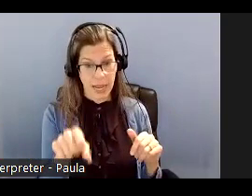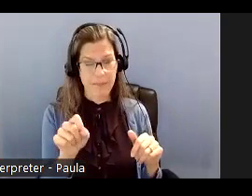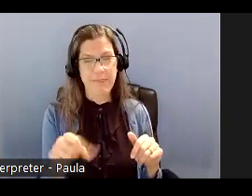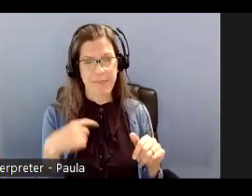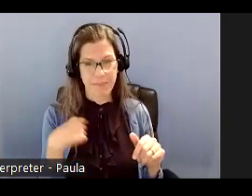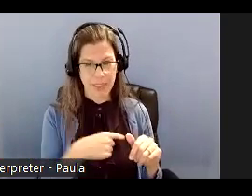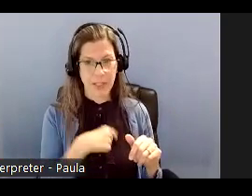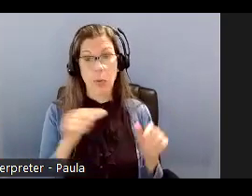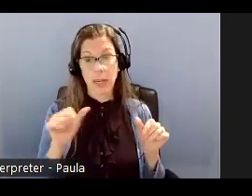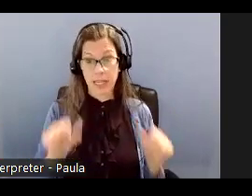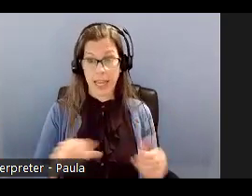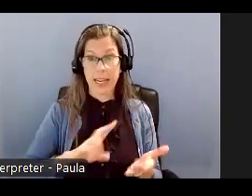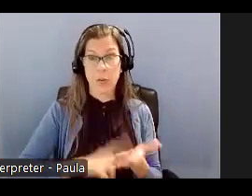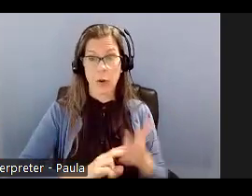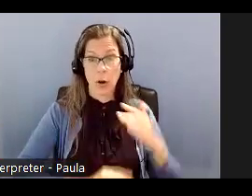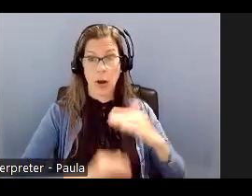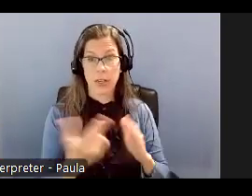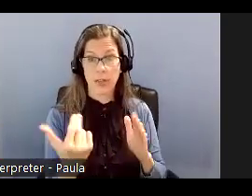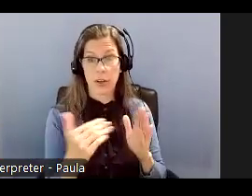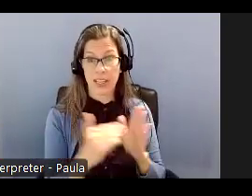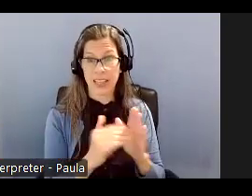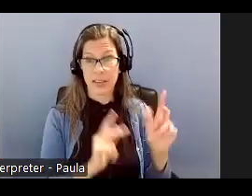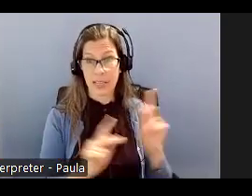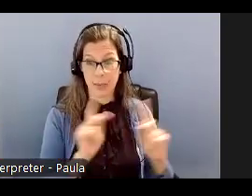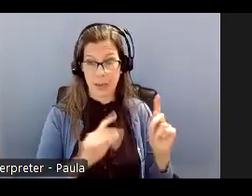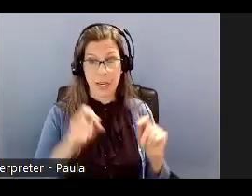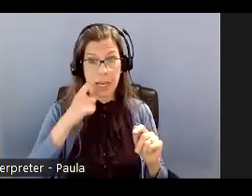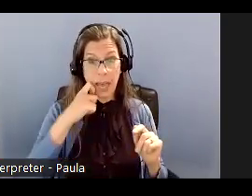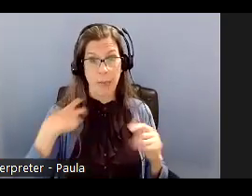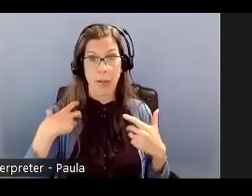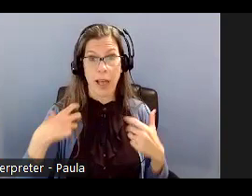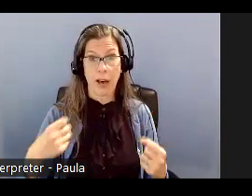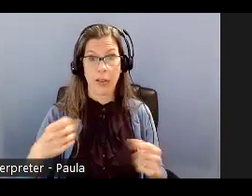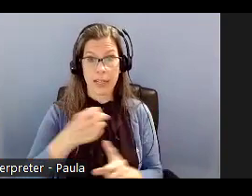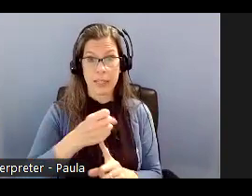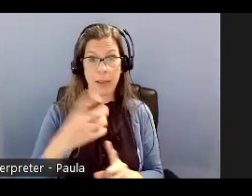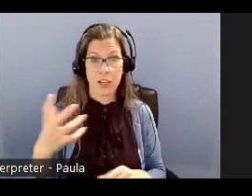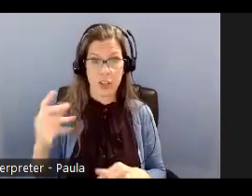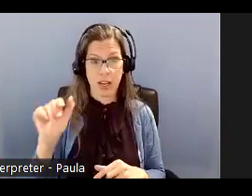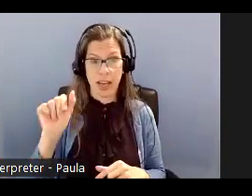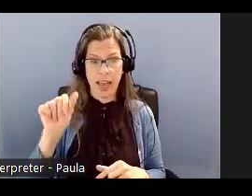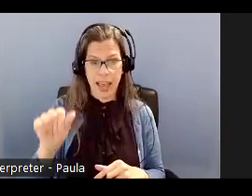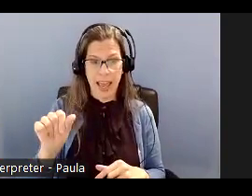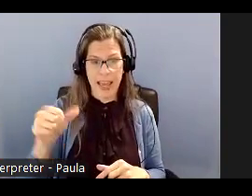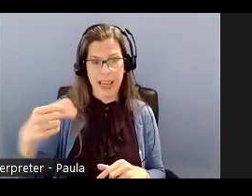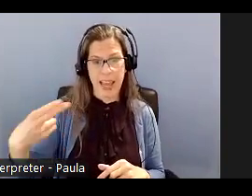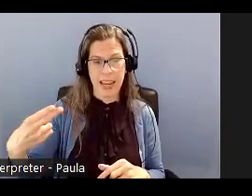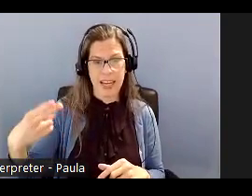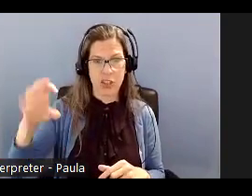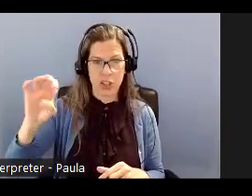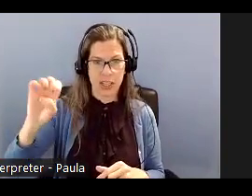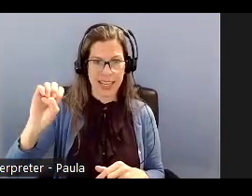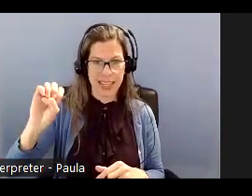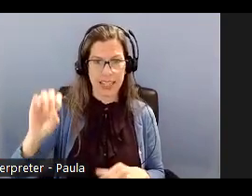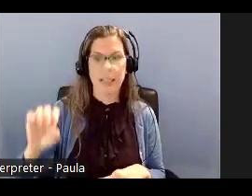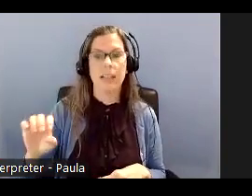we are able to enroll up to 13,000 individuals into Apple Health Expansion. We recognize that